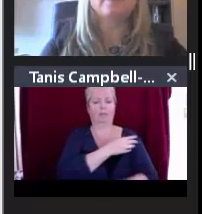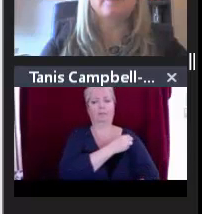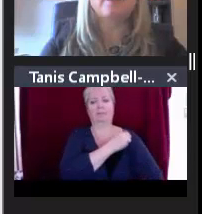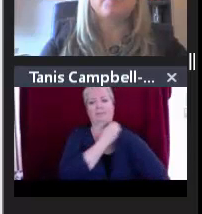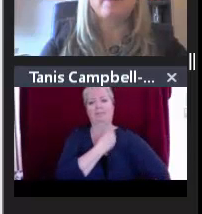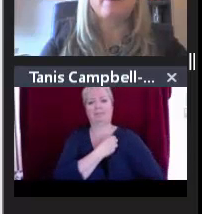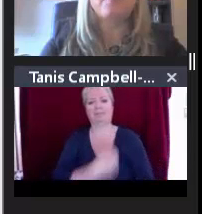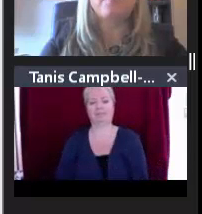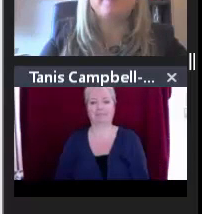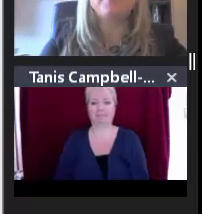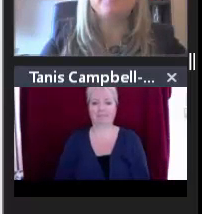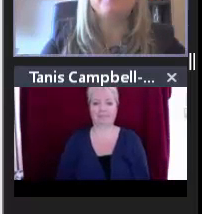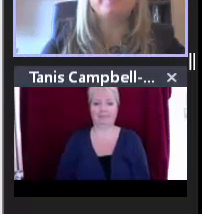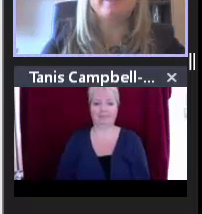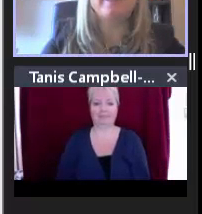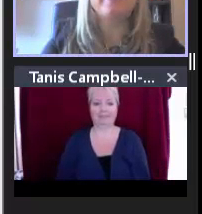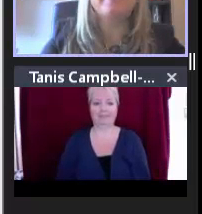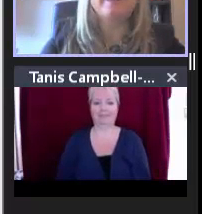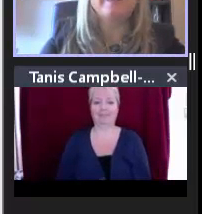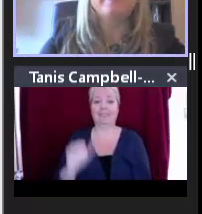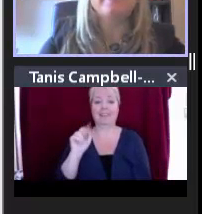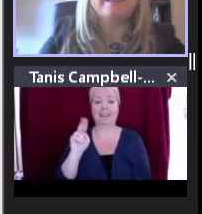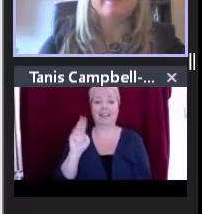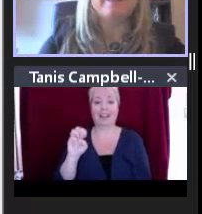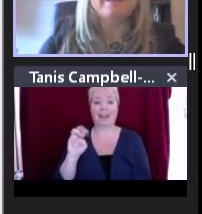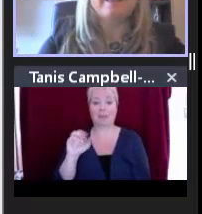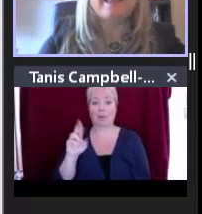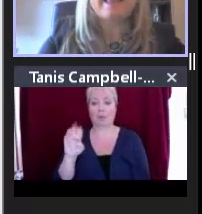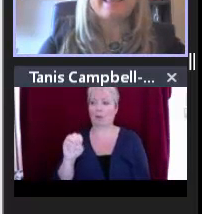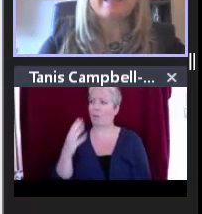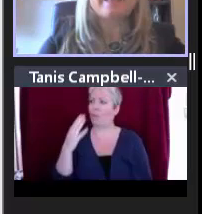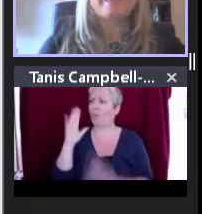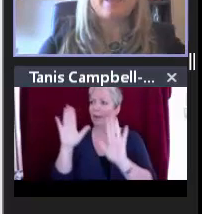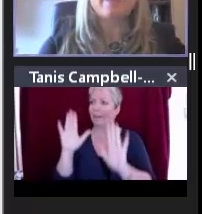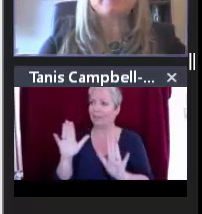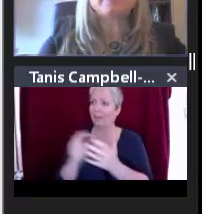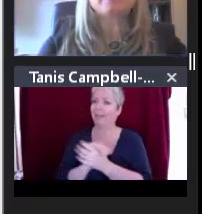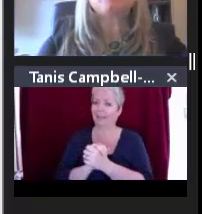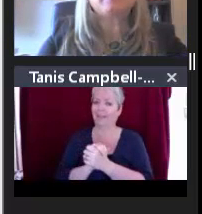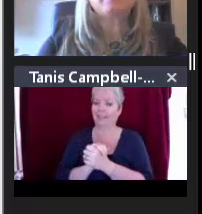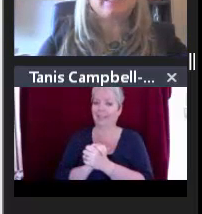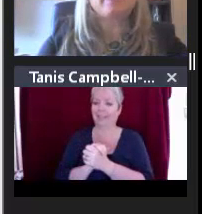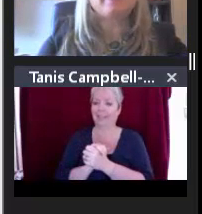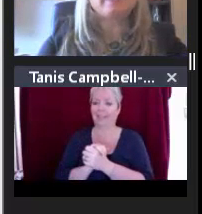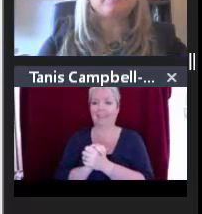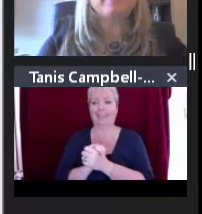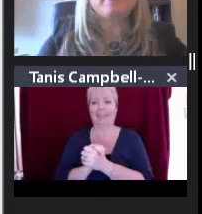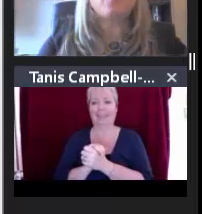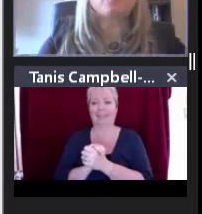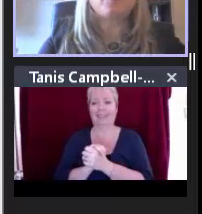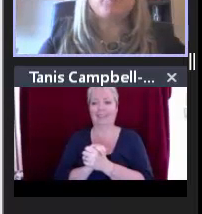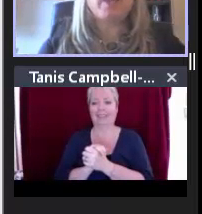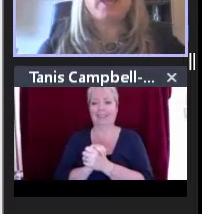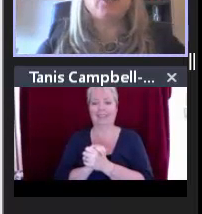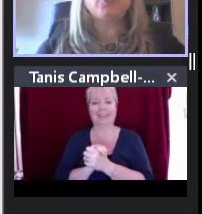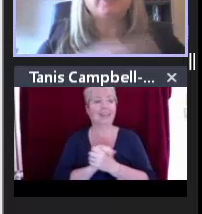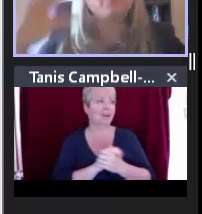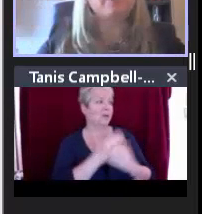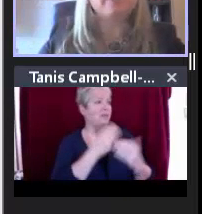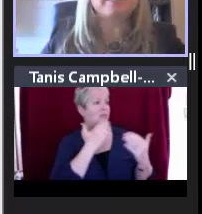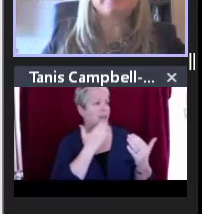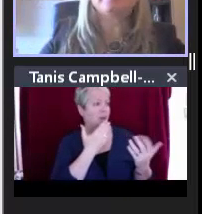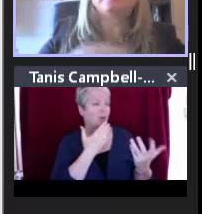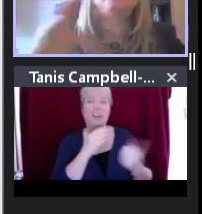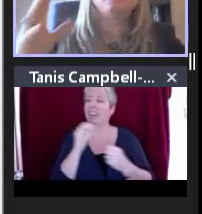for. Well, and, wonderful. Yeah. And it's really a whole